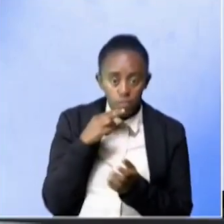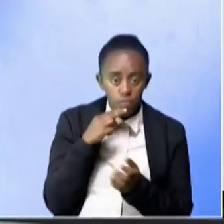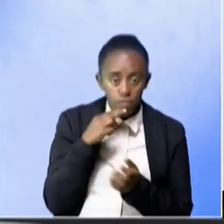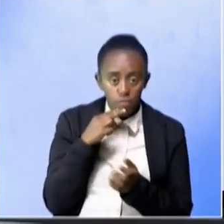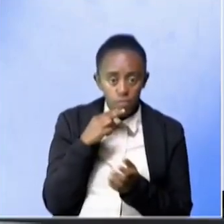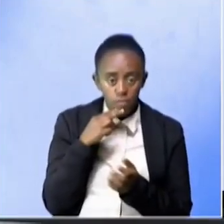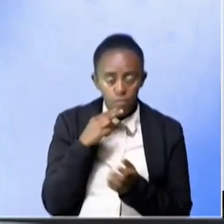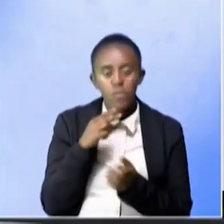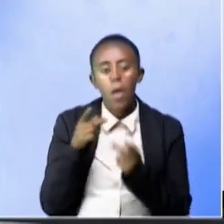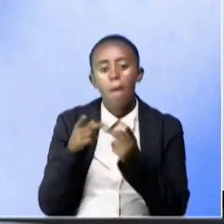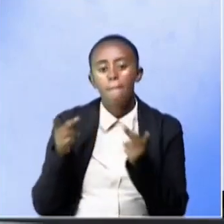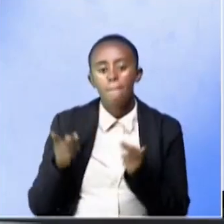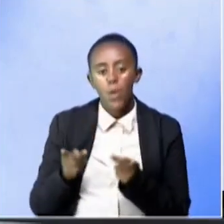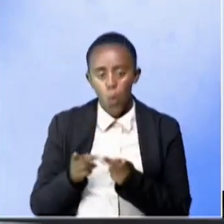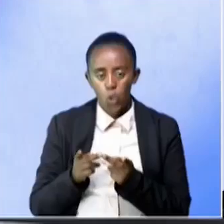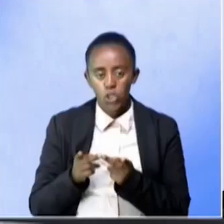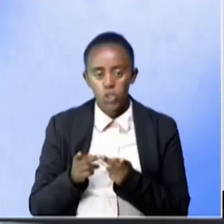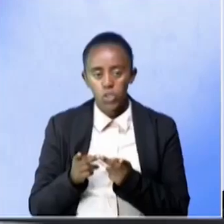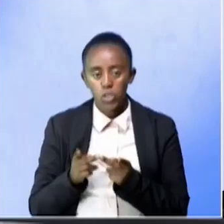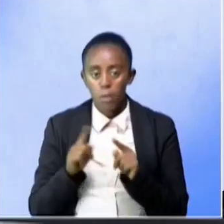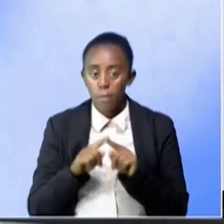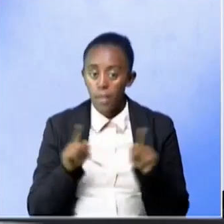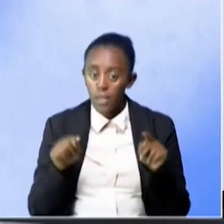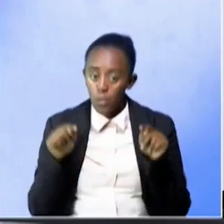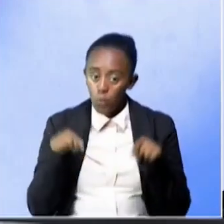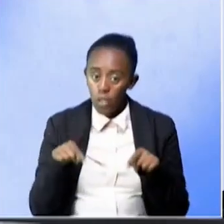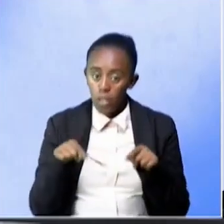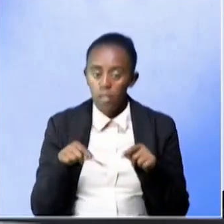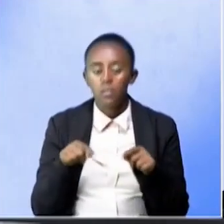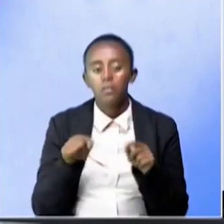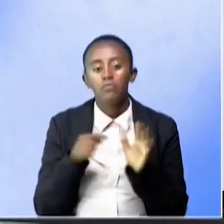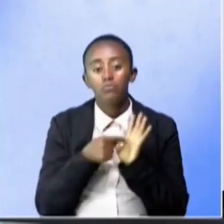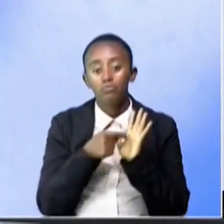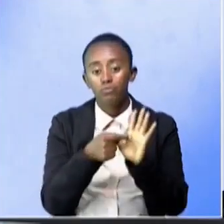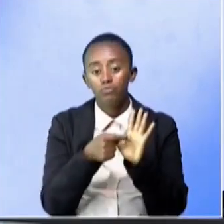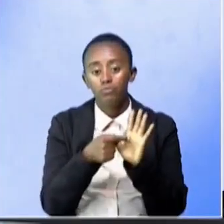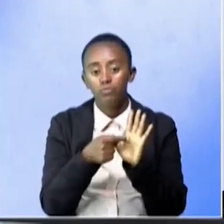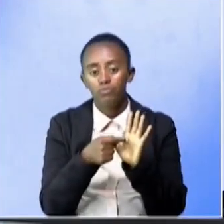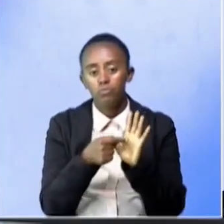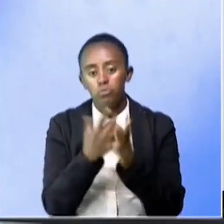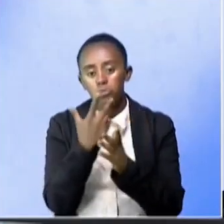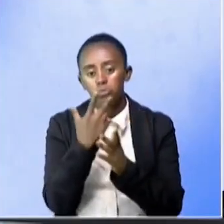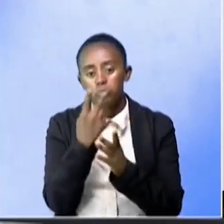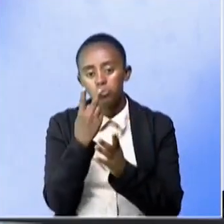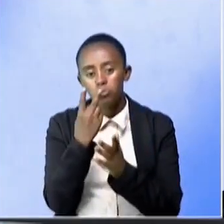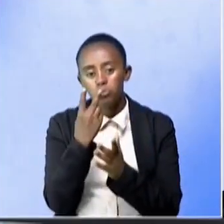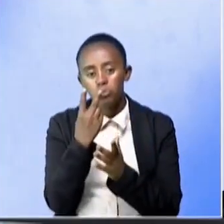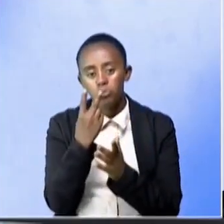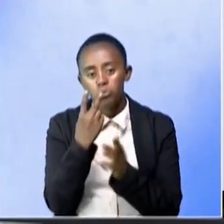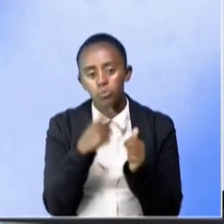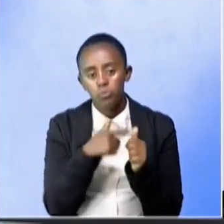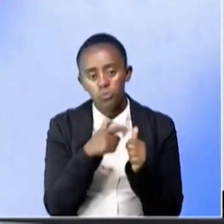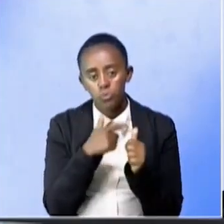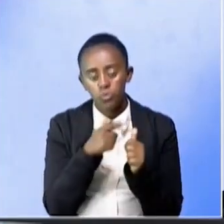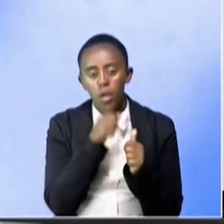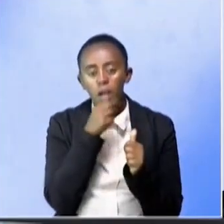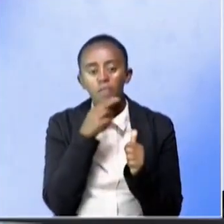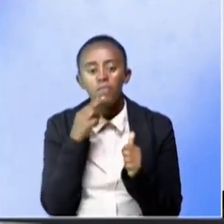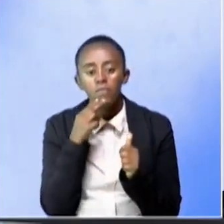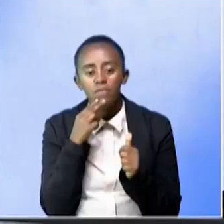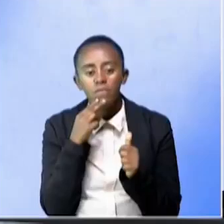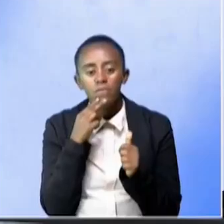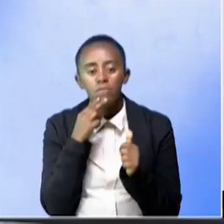is, preposition. But for today, I would like to show you that only two parts. How the adverbs